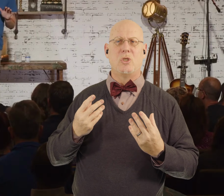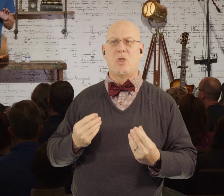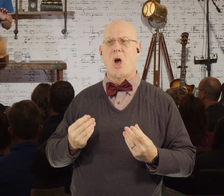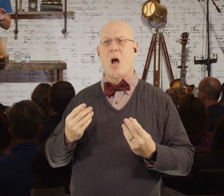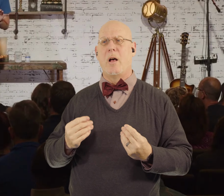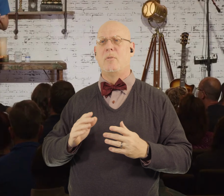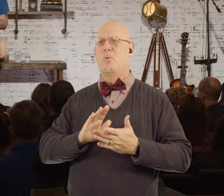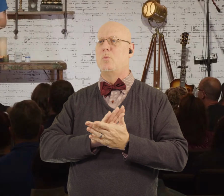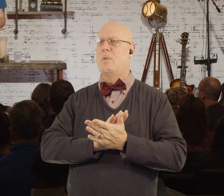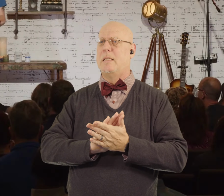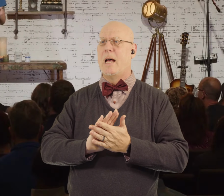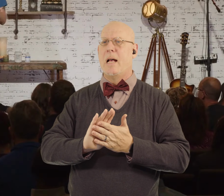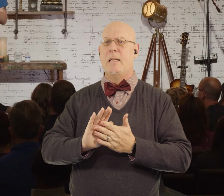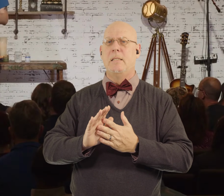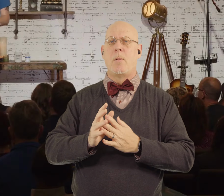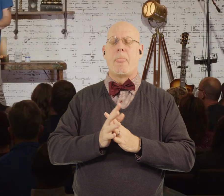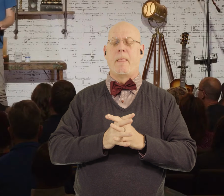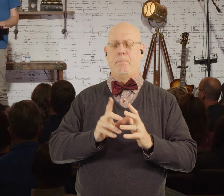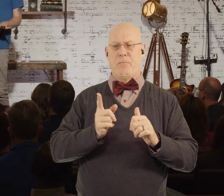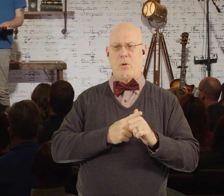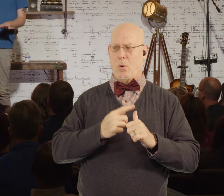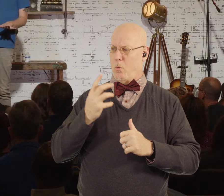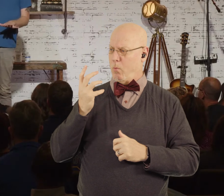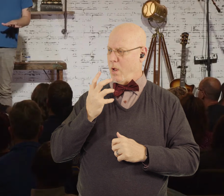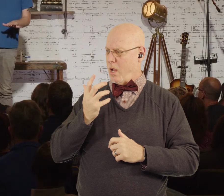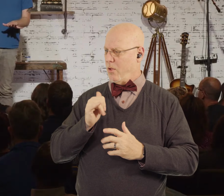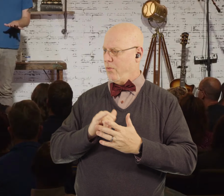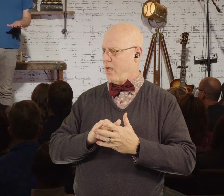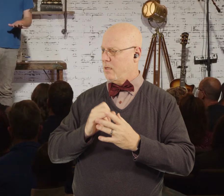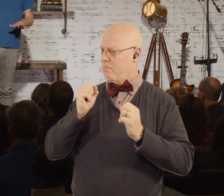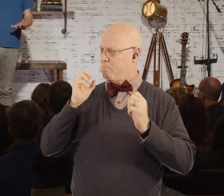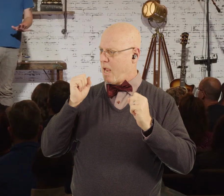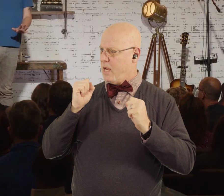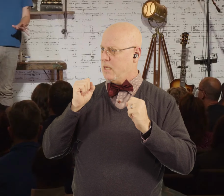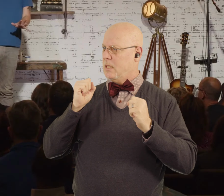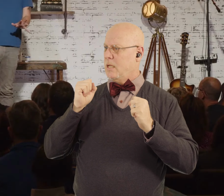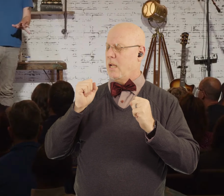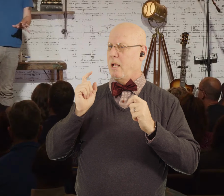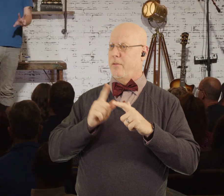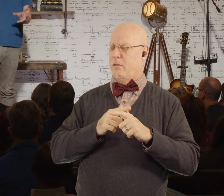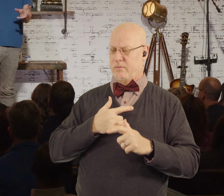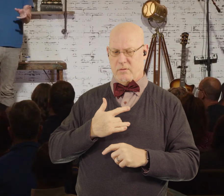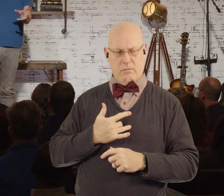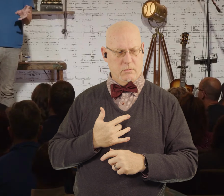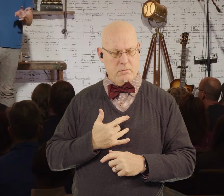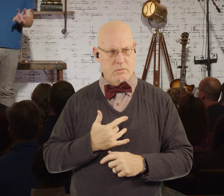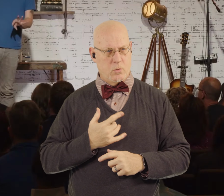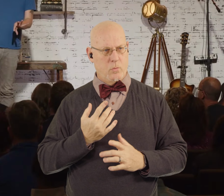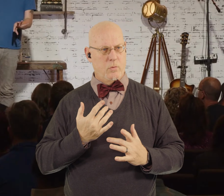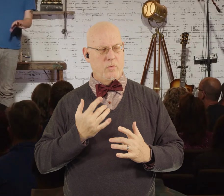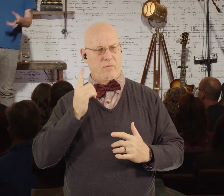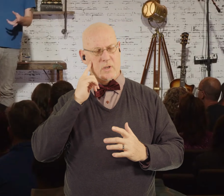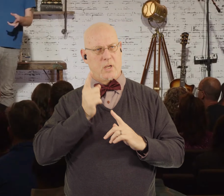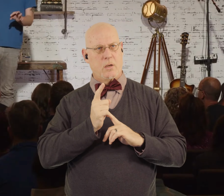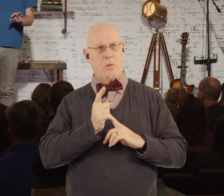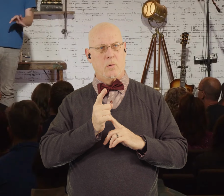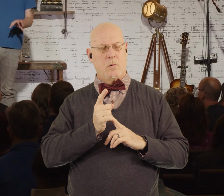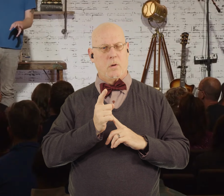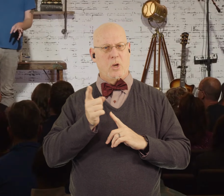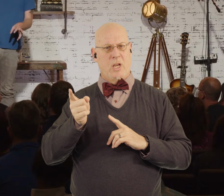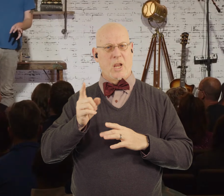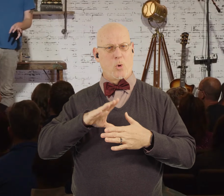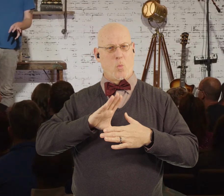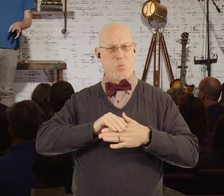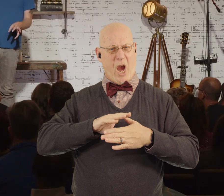smoothest, softest, so nice that at first I was like, oh, man, that's amazing. This guy should get raised. And then I started to think, for just a